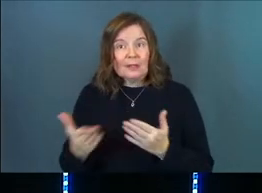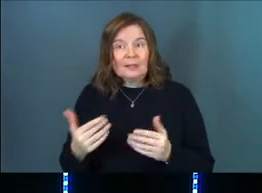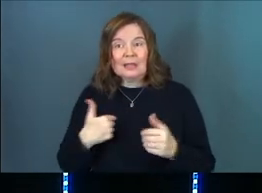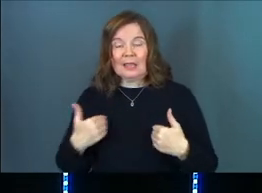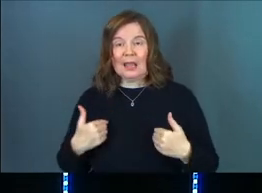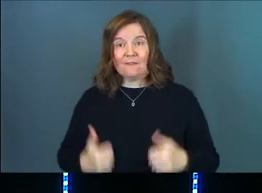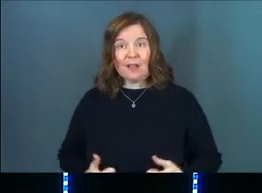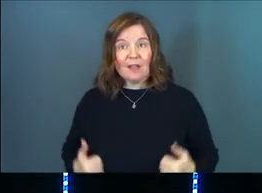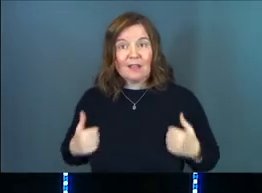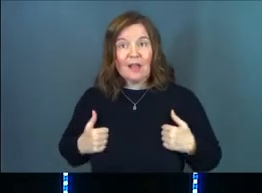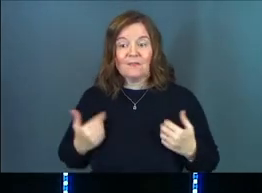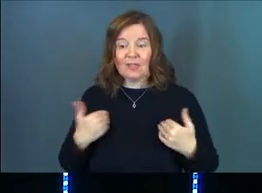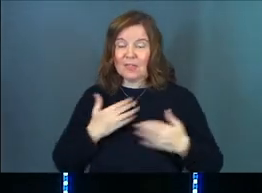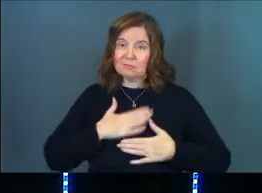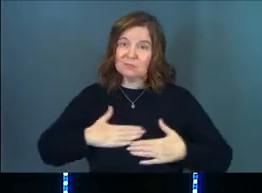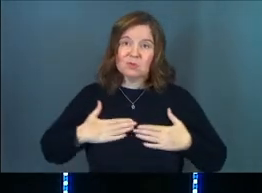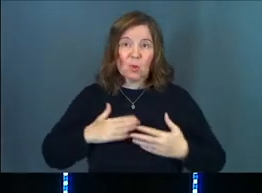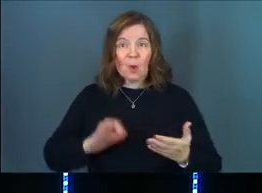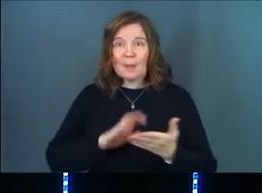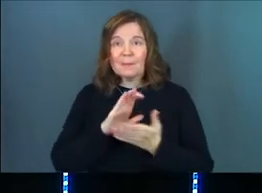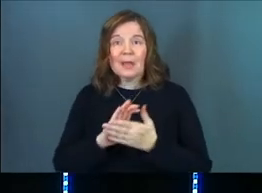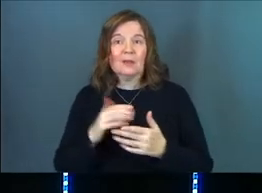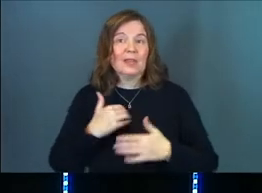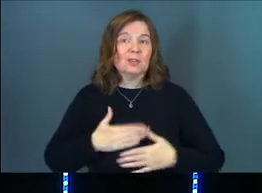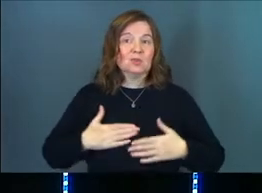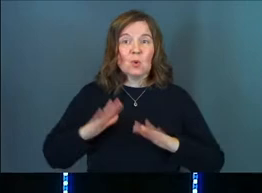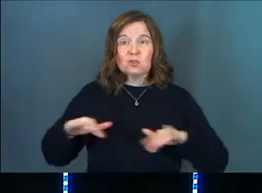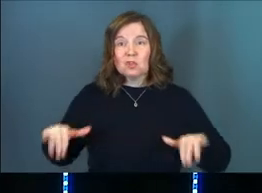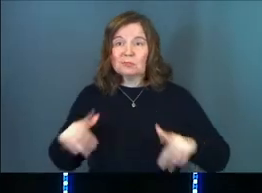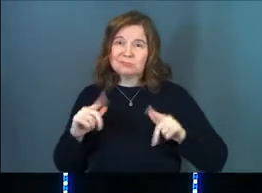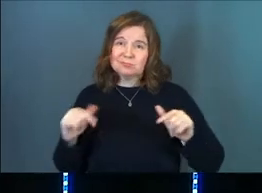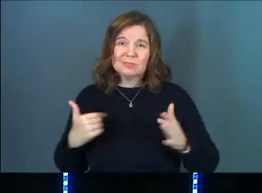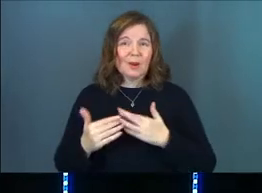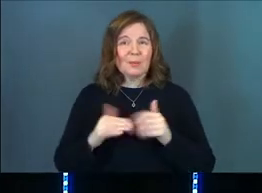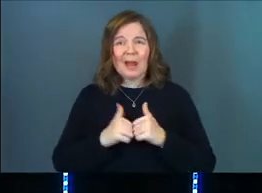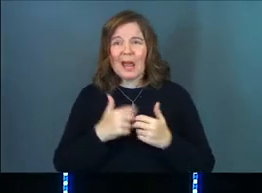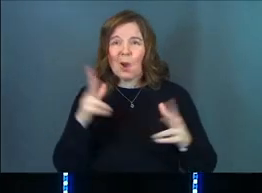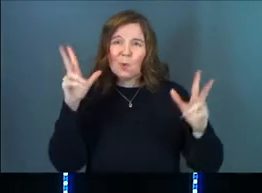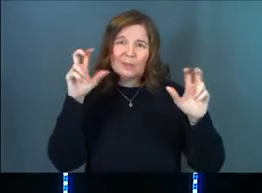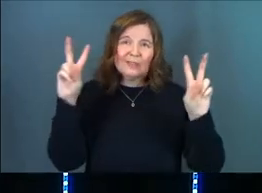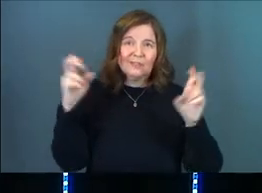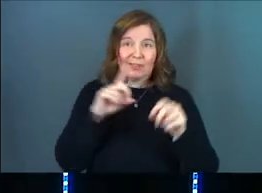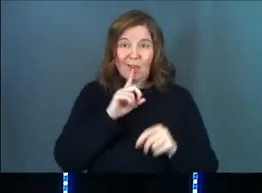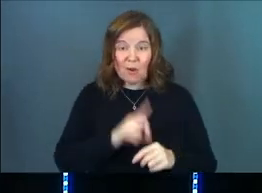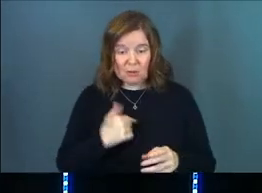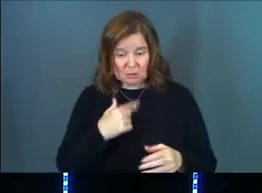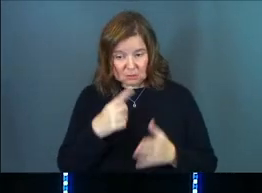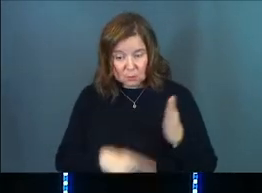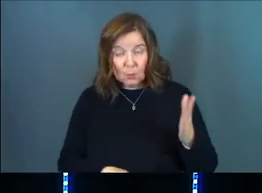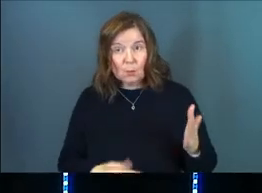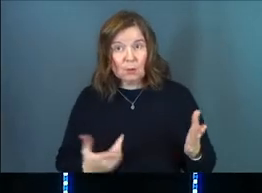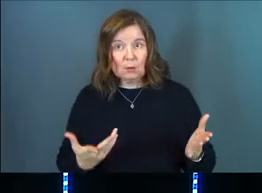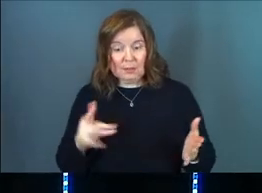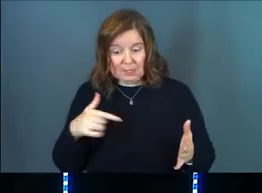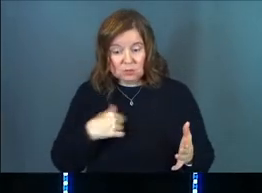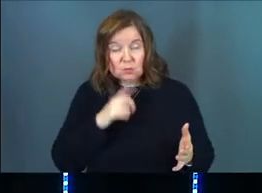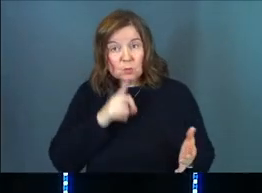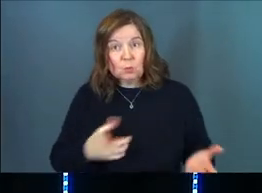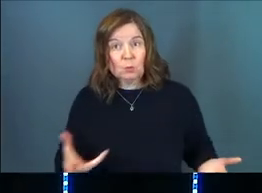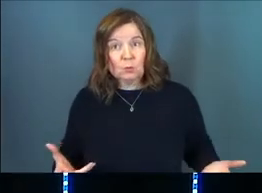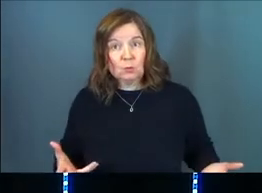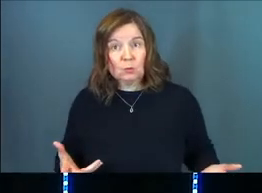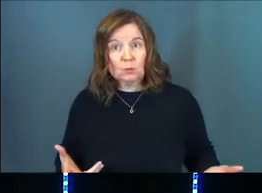and they can have a life, and they can enjoy marriage, and they can enjoy children, no matter how evil they are. Isn't this this is